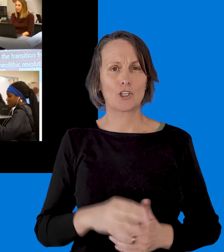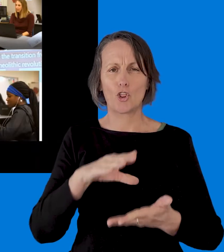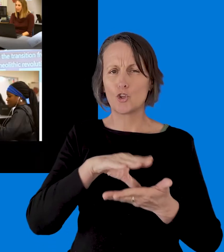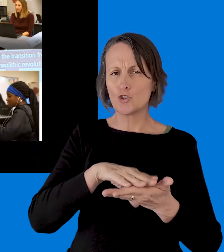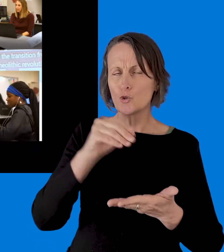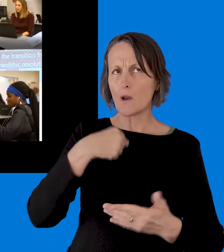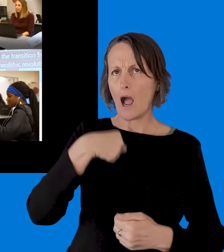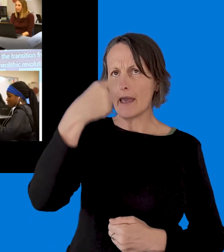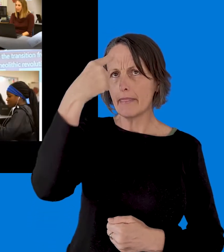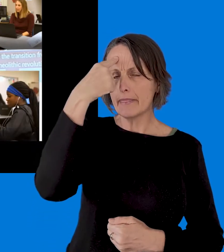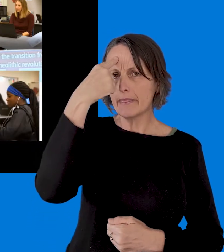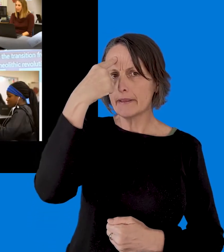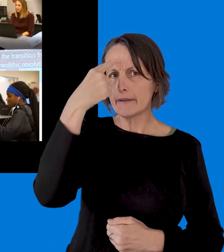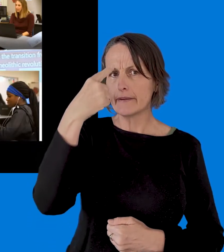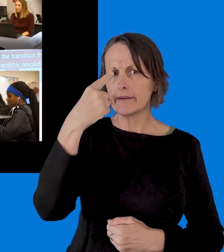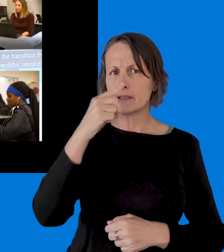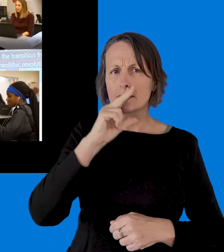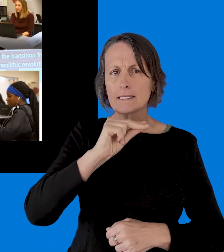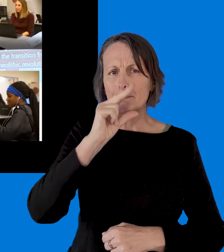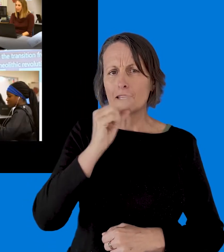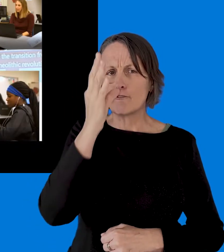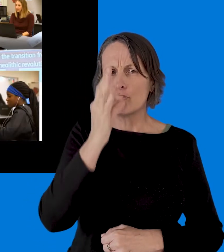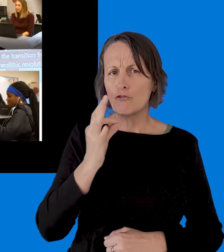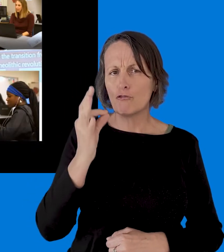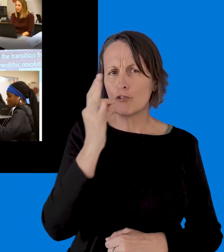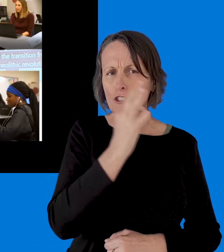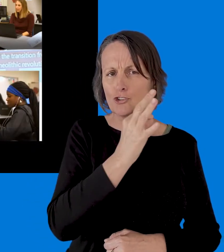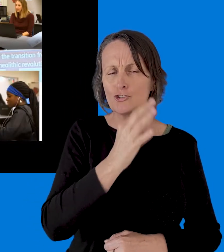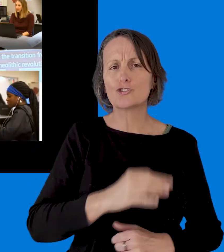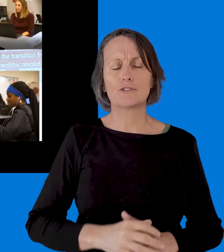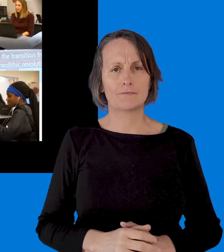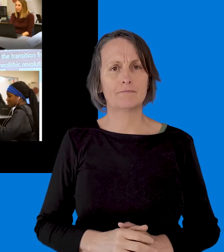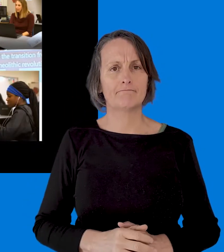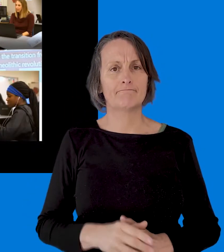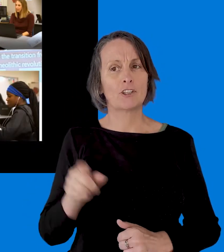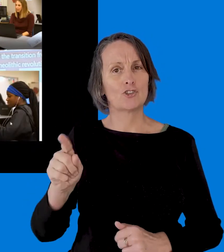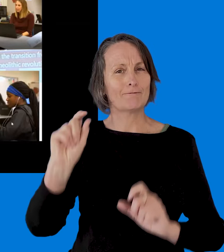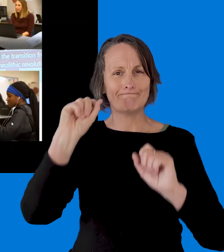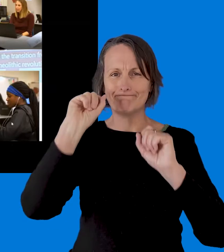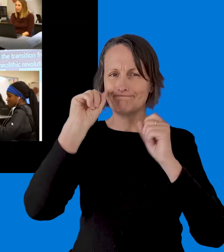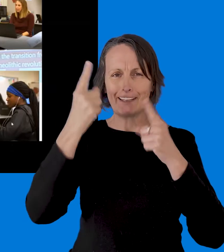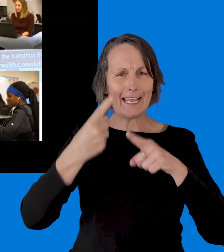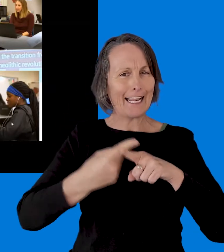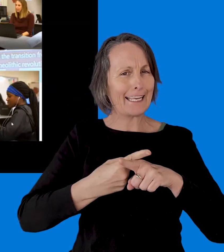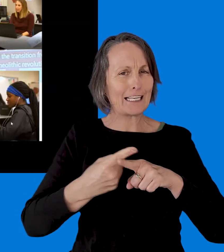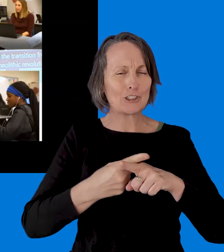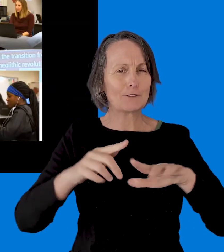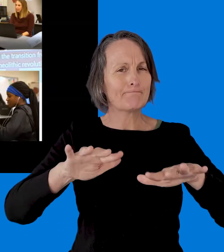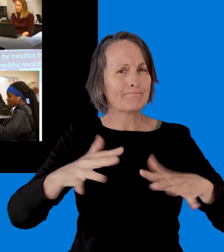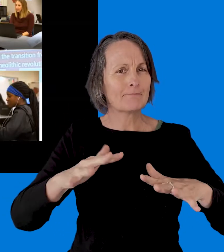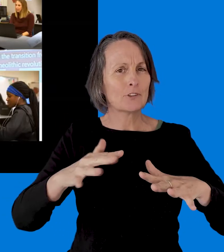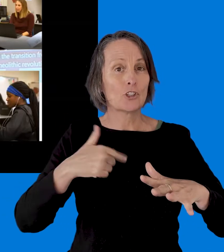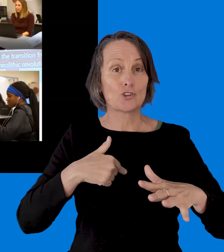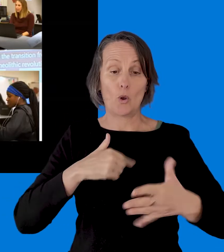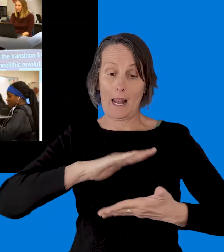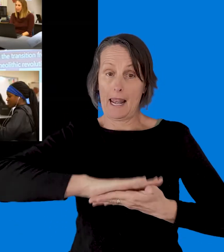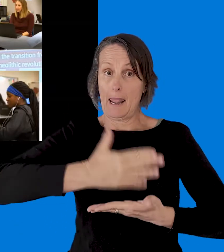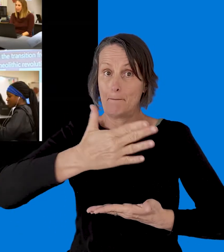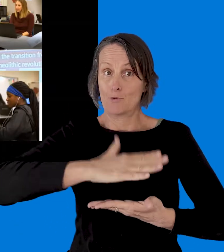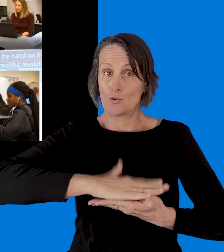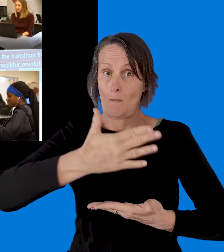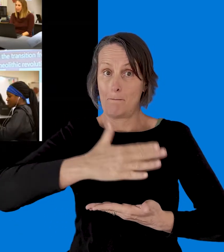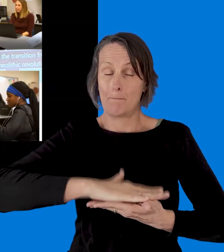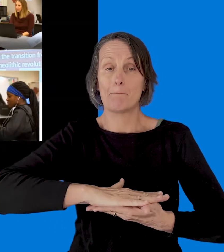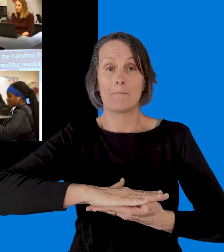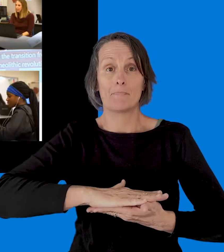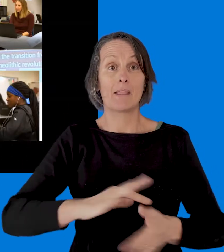student, I believe, speaks French, and she doesn't understand English particularly well, so she is using